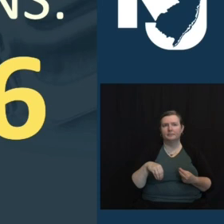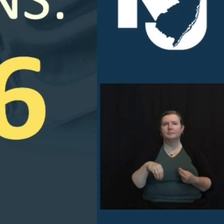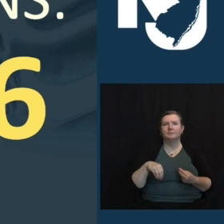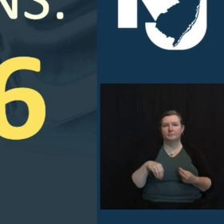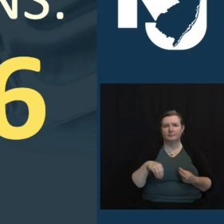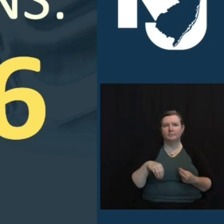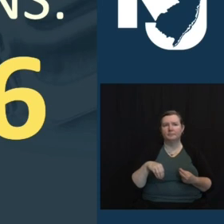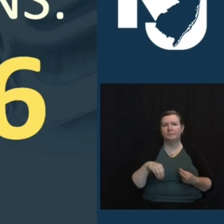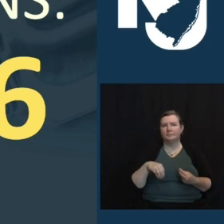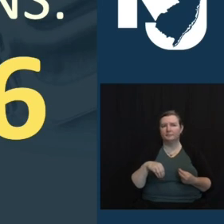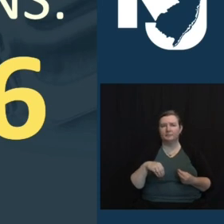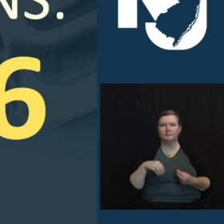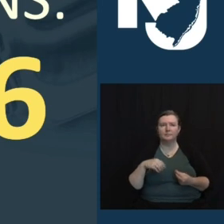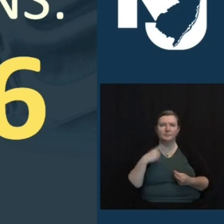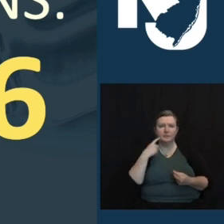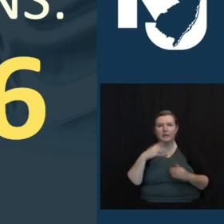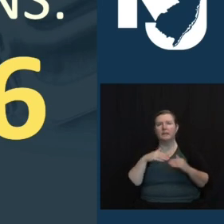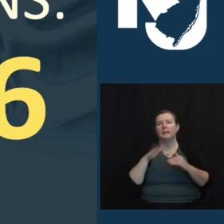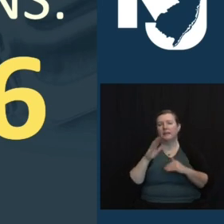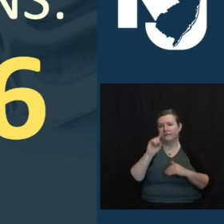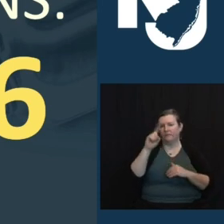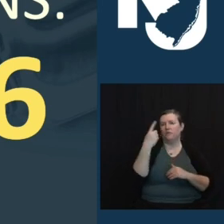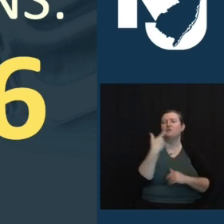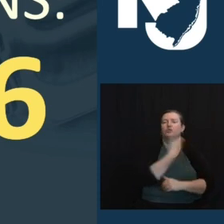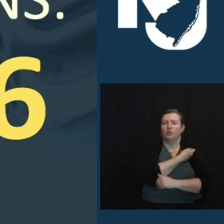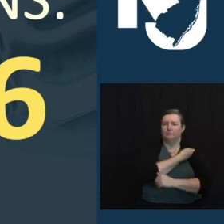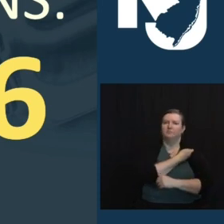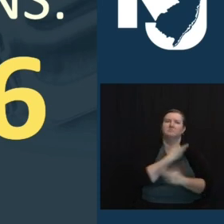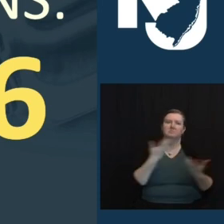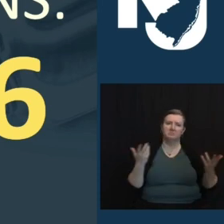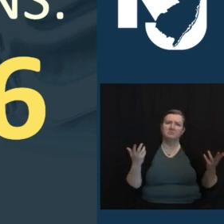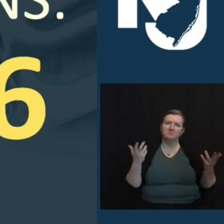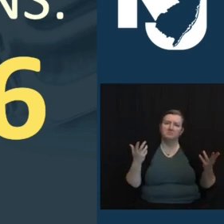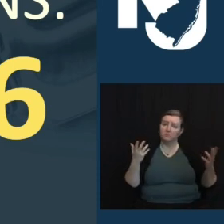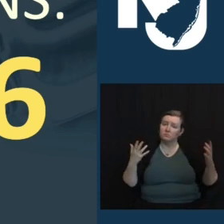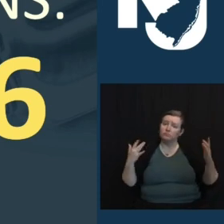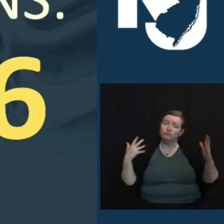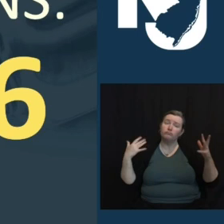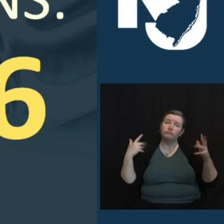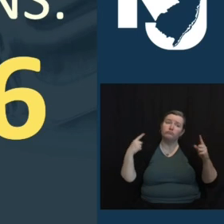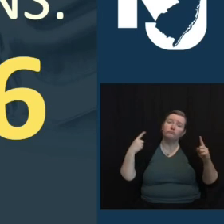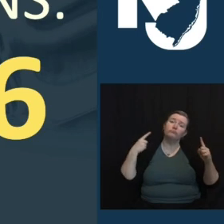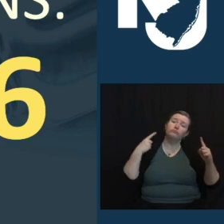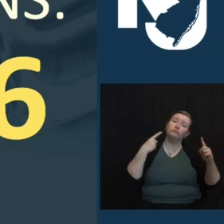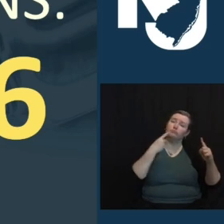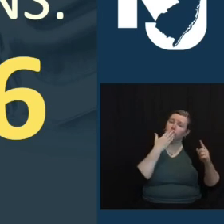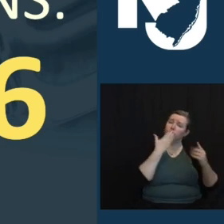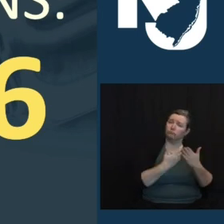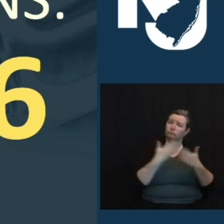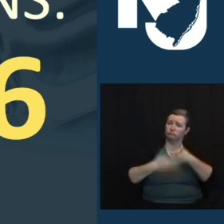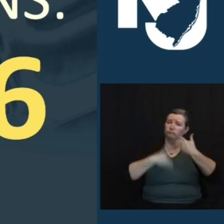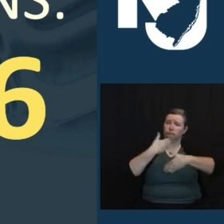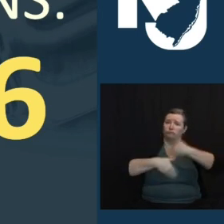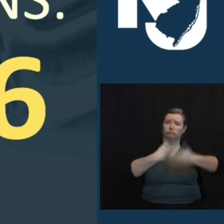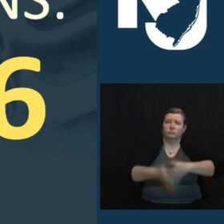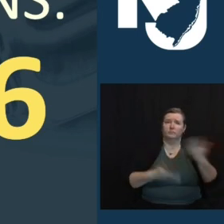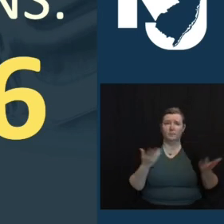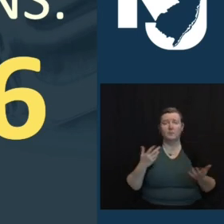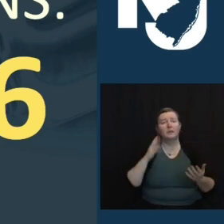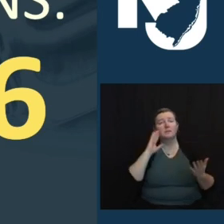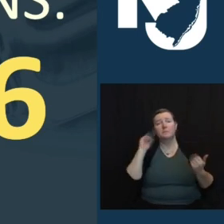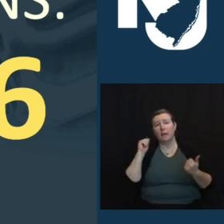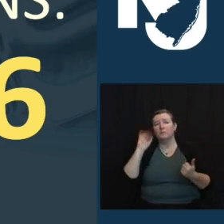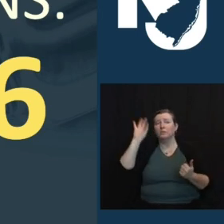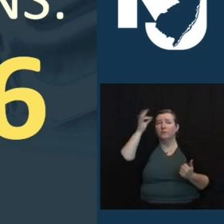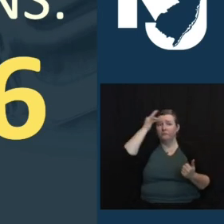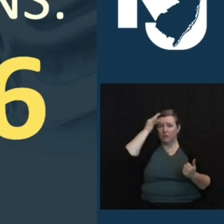shot. So we are well on our way to reaching our goal. And as I mentioned earlier, we are fully still expecting that our federal allotments